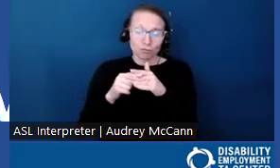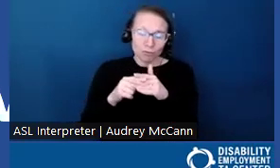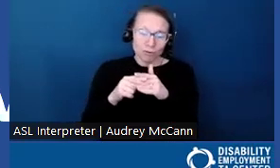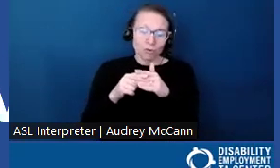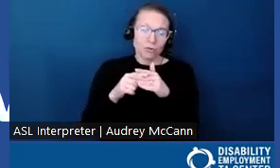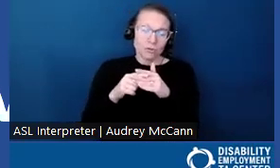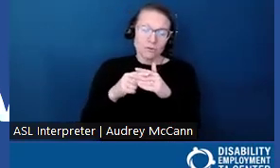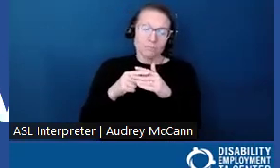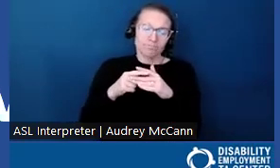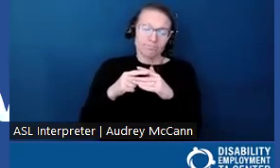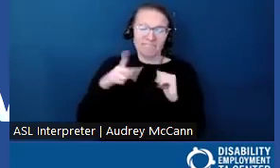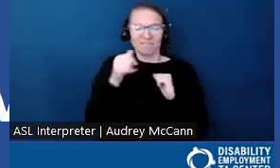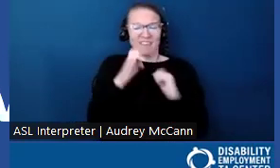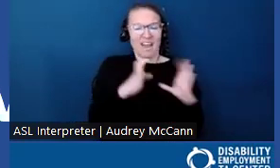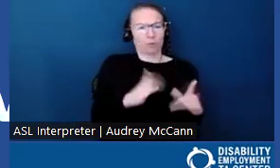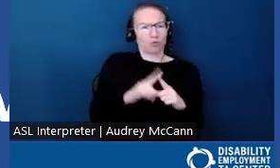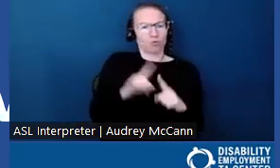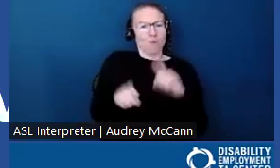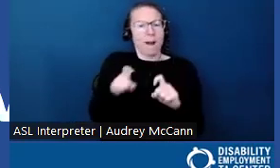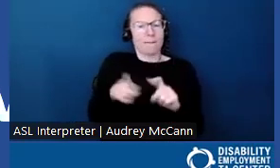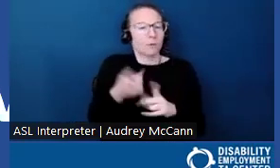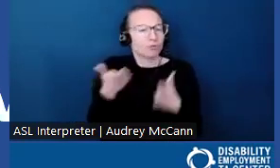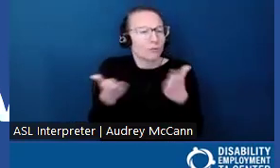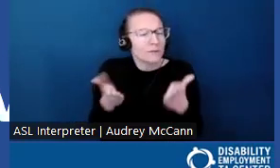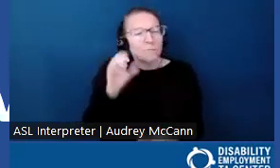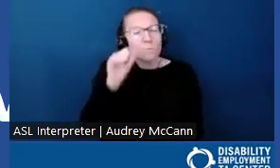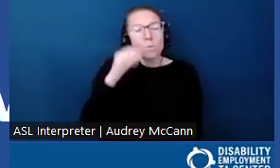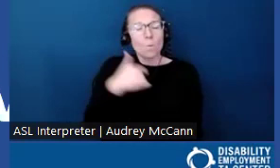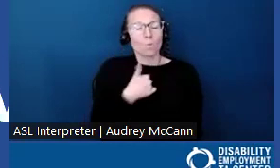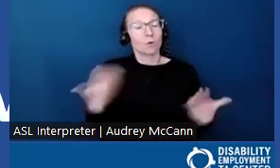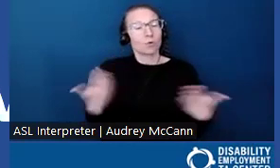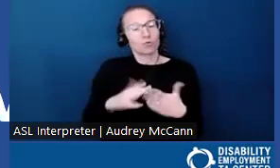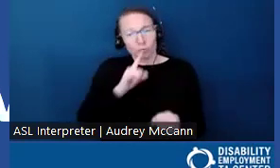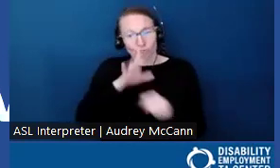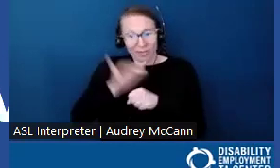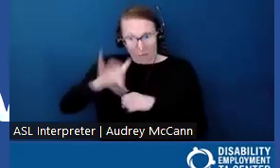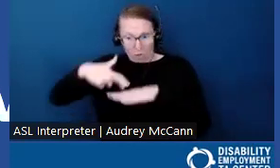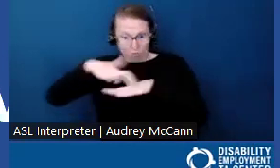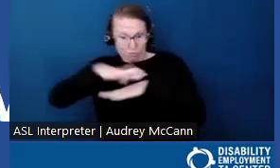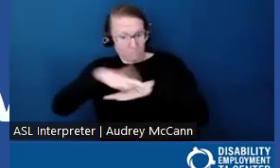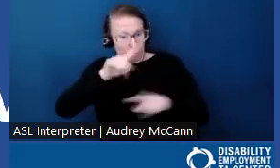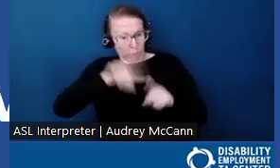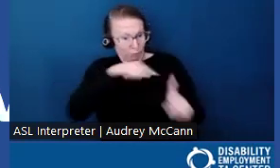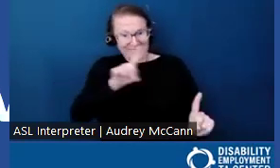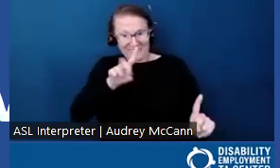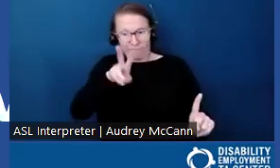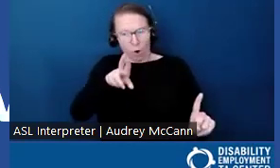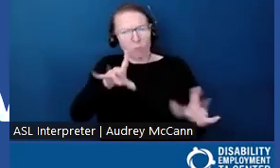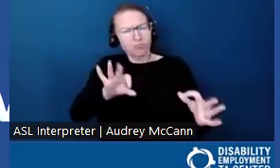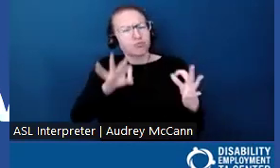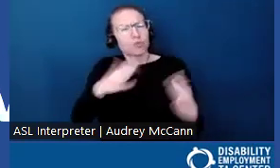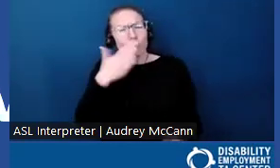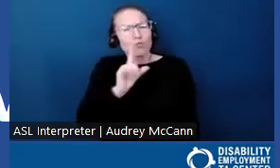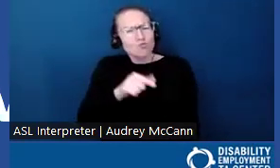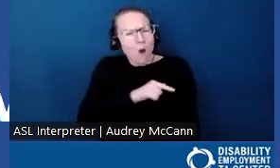about services. So we're here to ensure that the referrals that are going to DVR are quality referrals, ensuring that